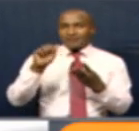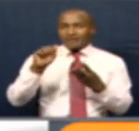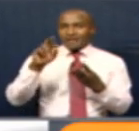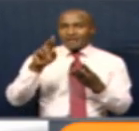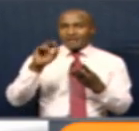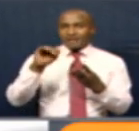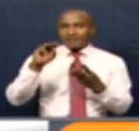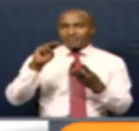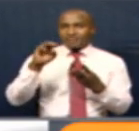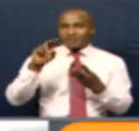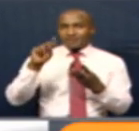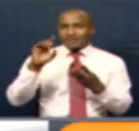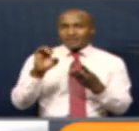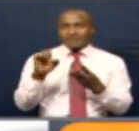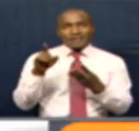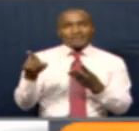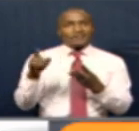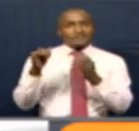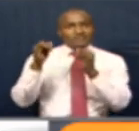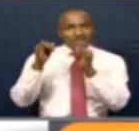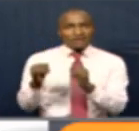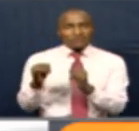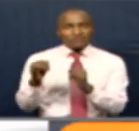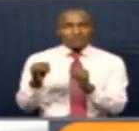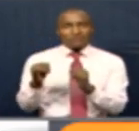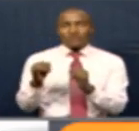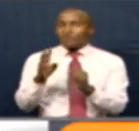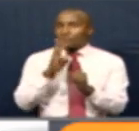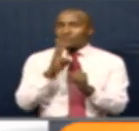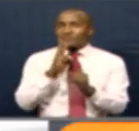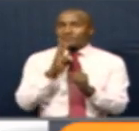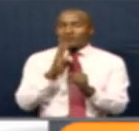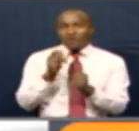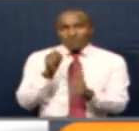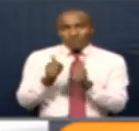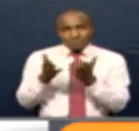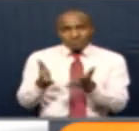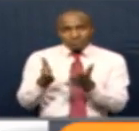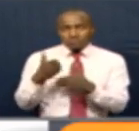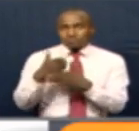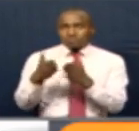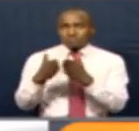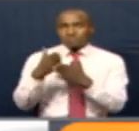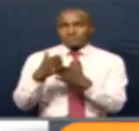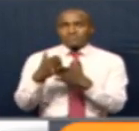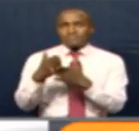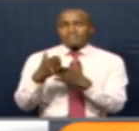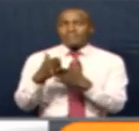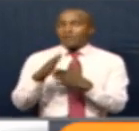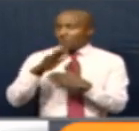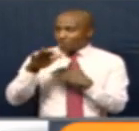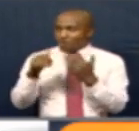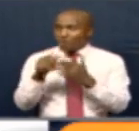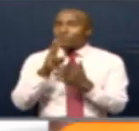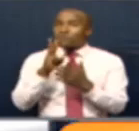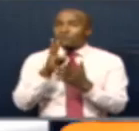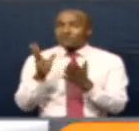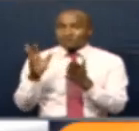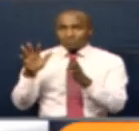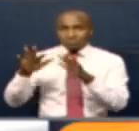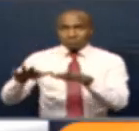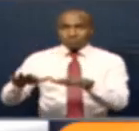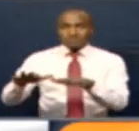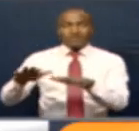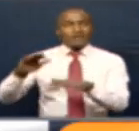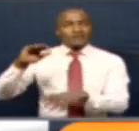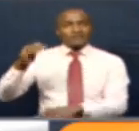Karimende, which is also a new dam that is currently being built. All this water is coming into